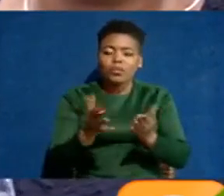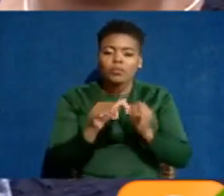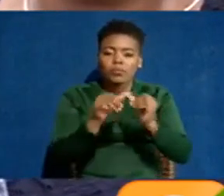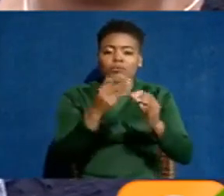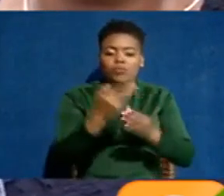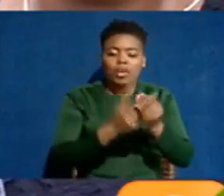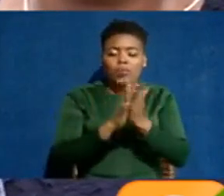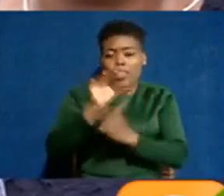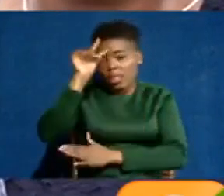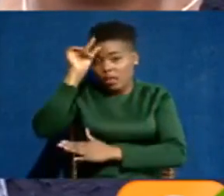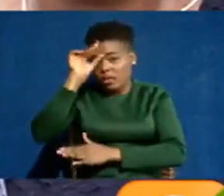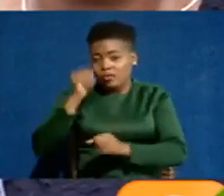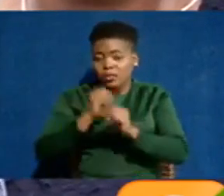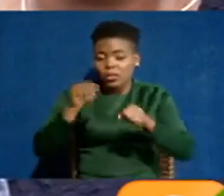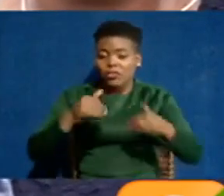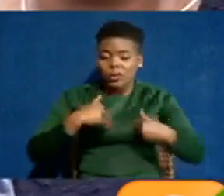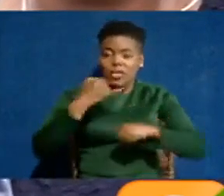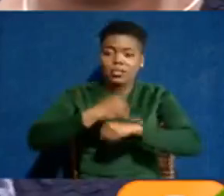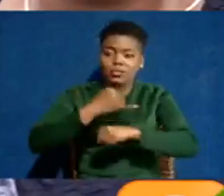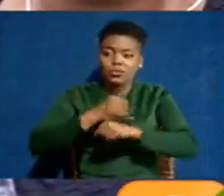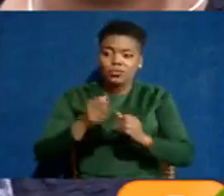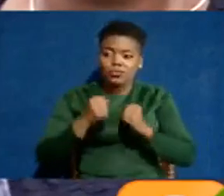with the government to ensure that we have strong institutions.